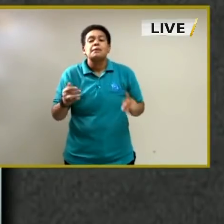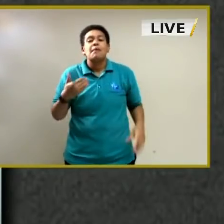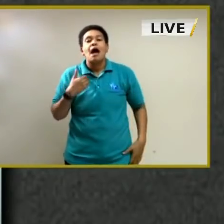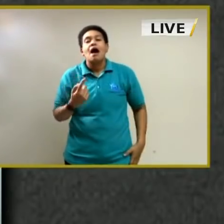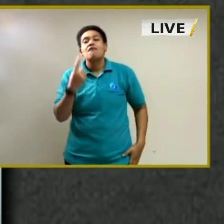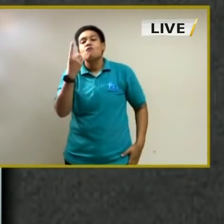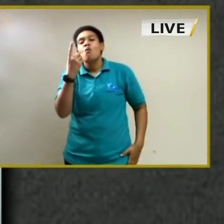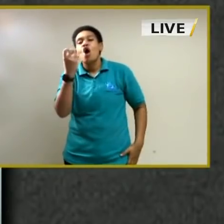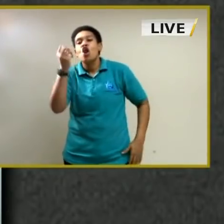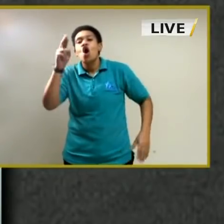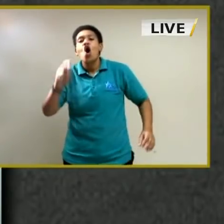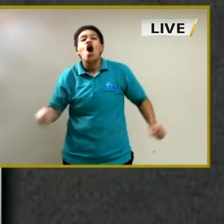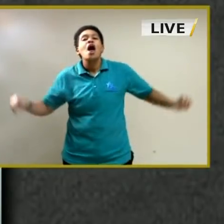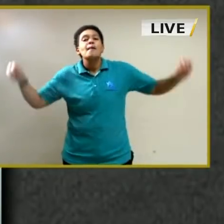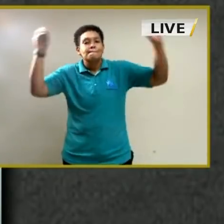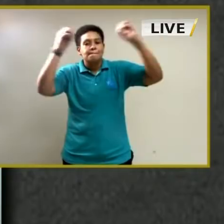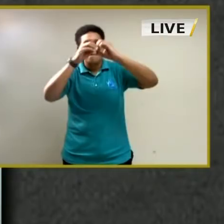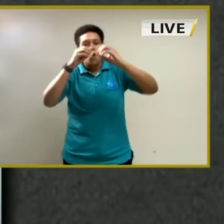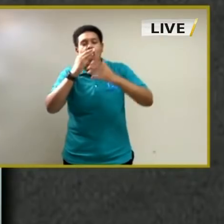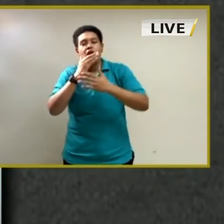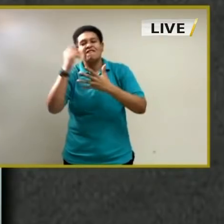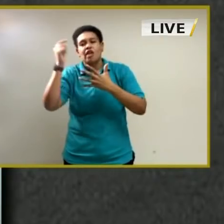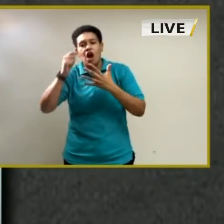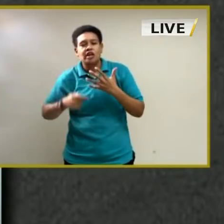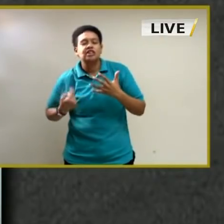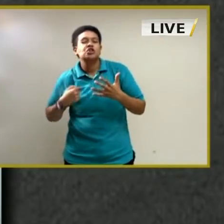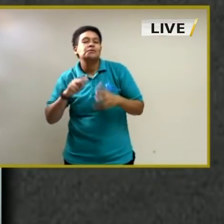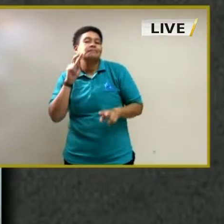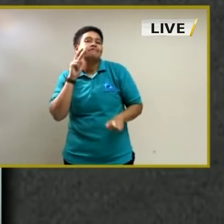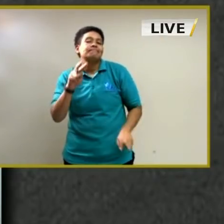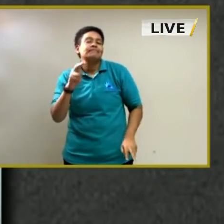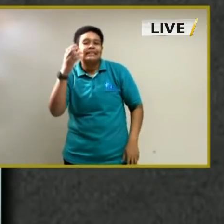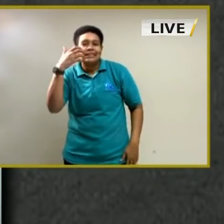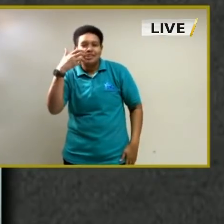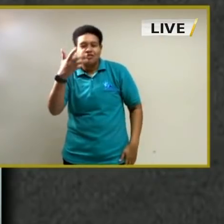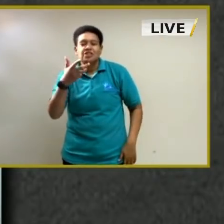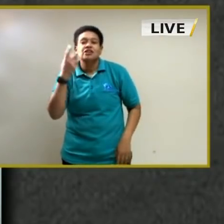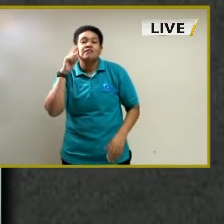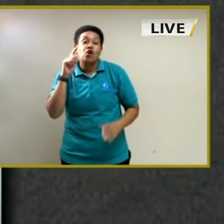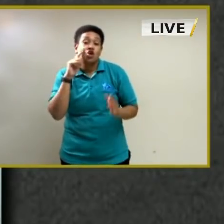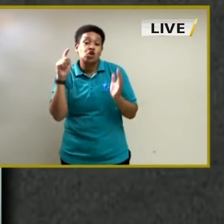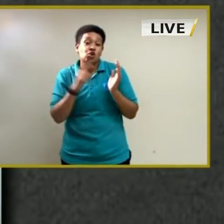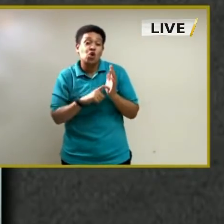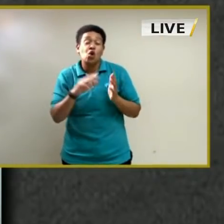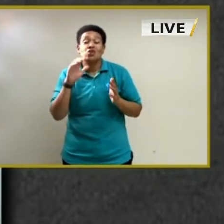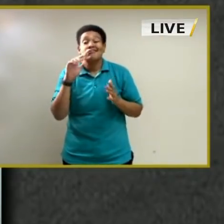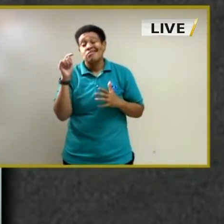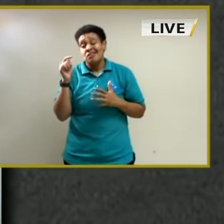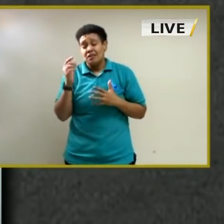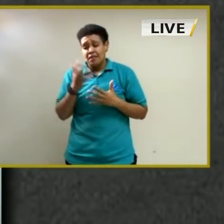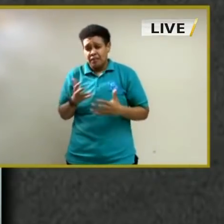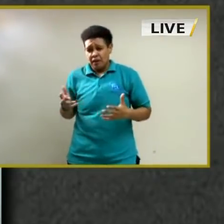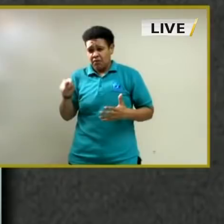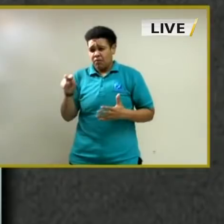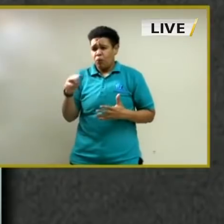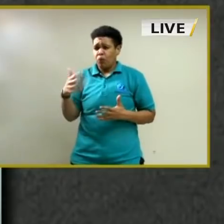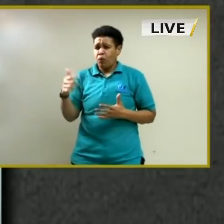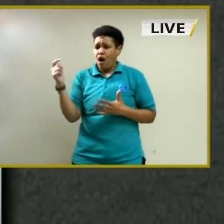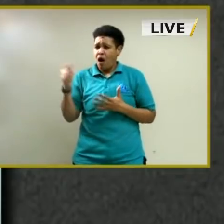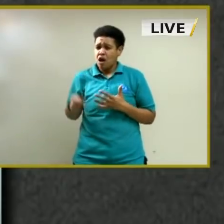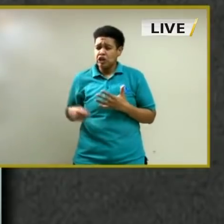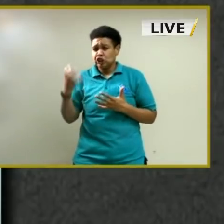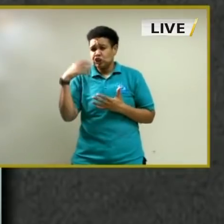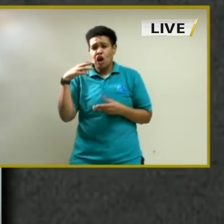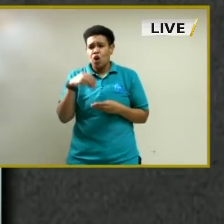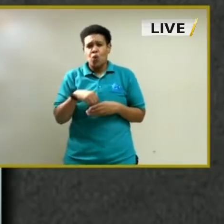or more of the conditions we deem as serious. And for note, conditions deemed as being serious